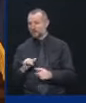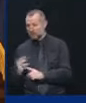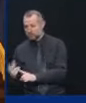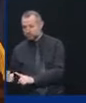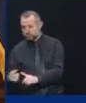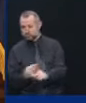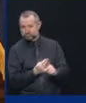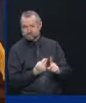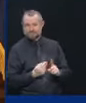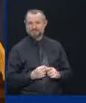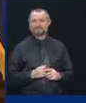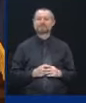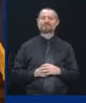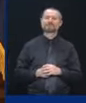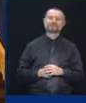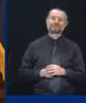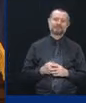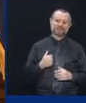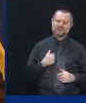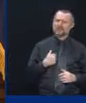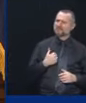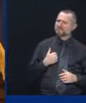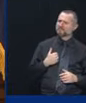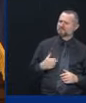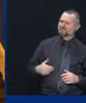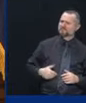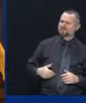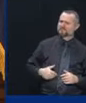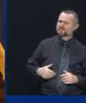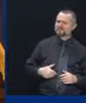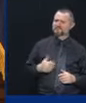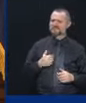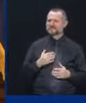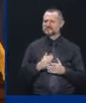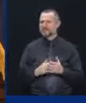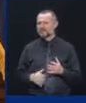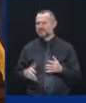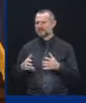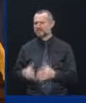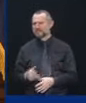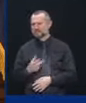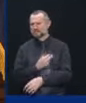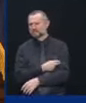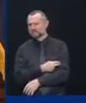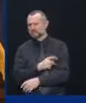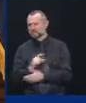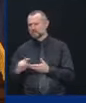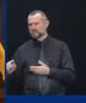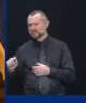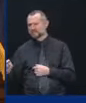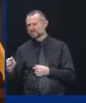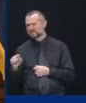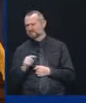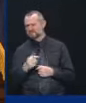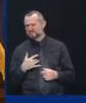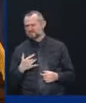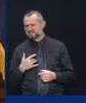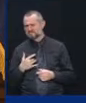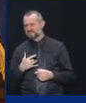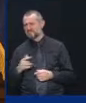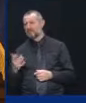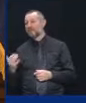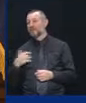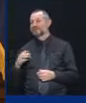I believe there's an excess allocation in that program. How do we